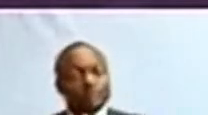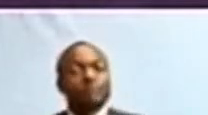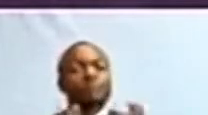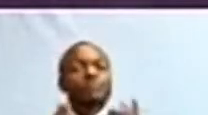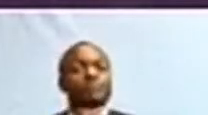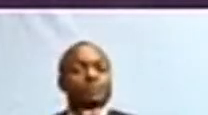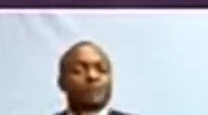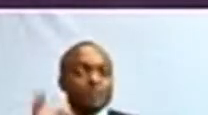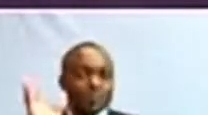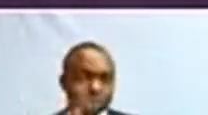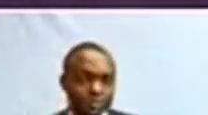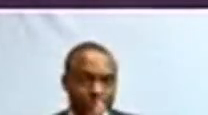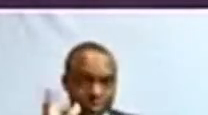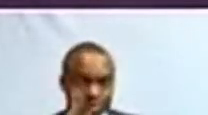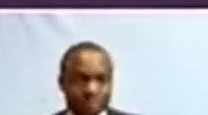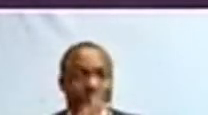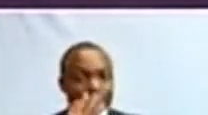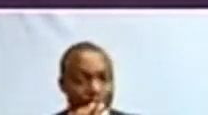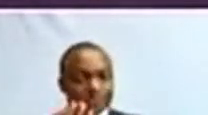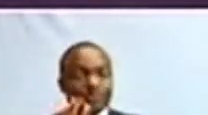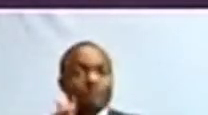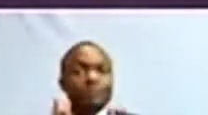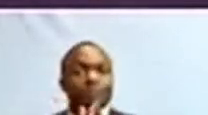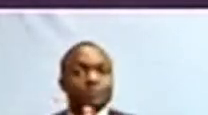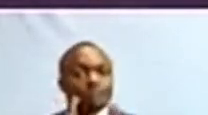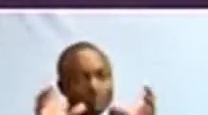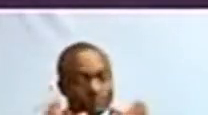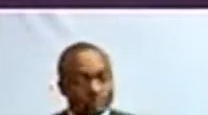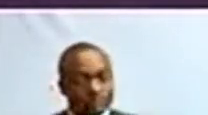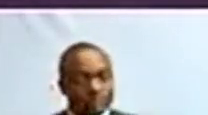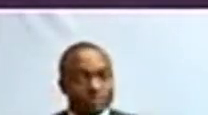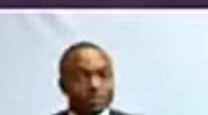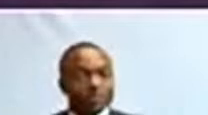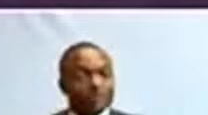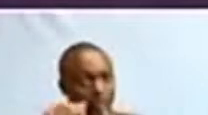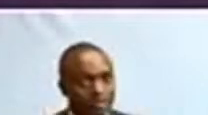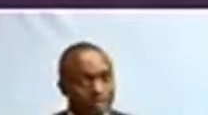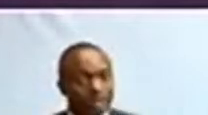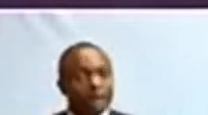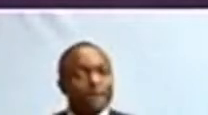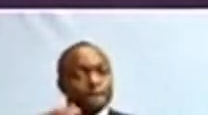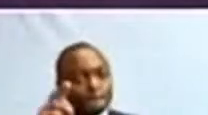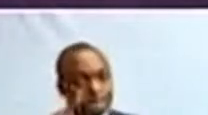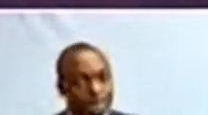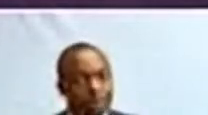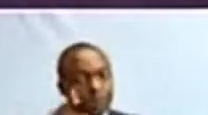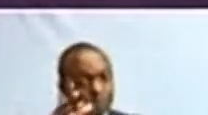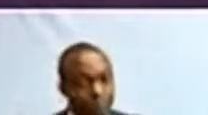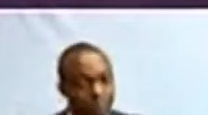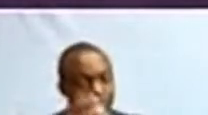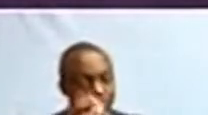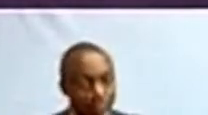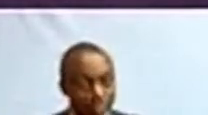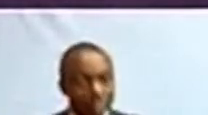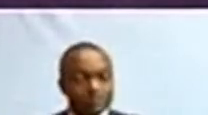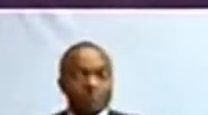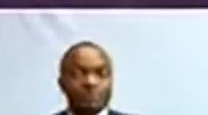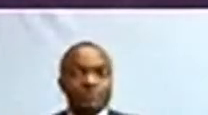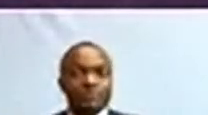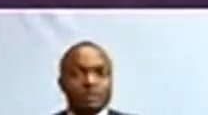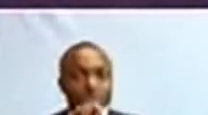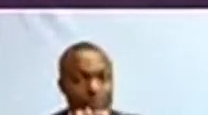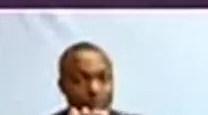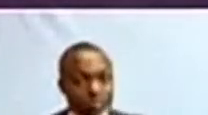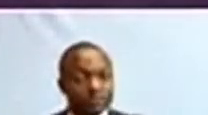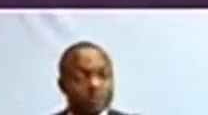have concluded their meetings, and committees that are currently sitting and receiving submissions from different witnesses.